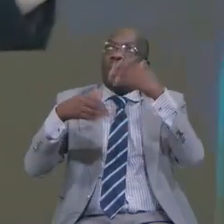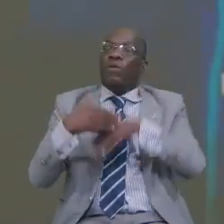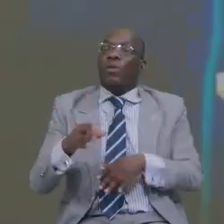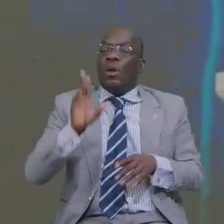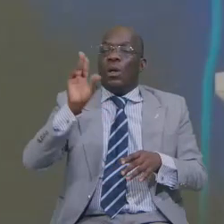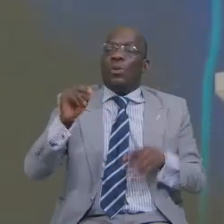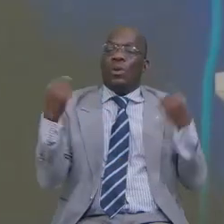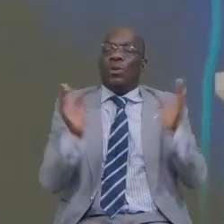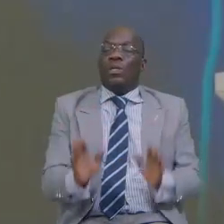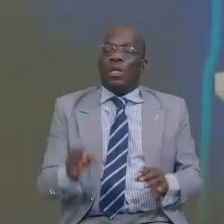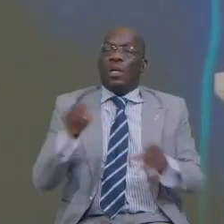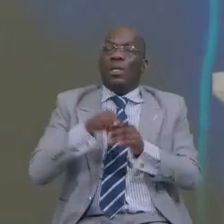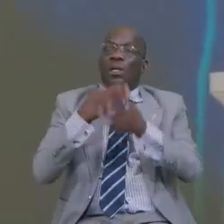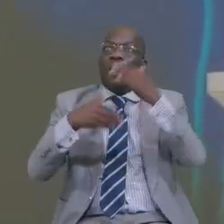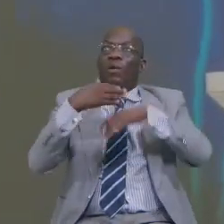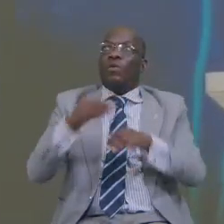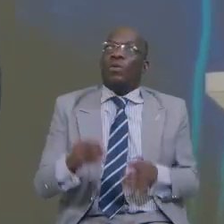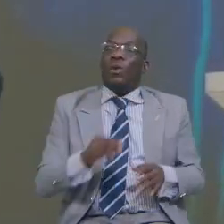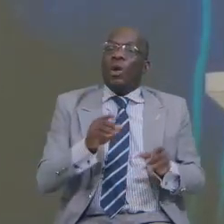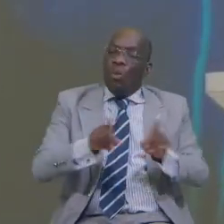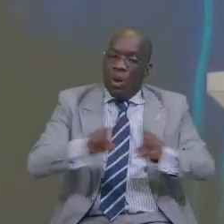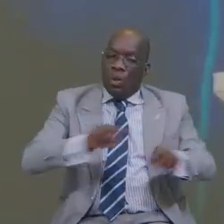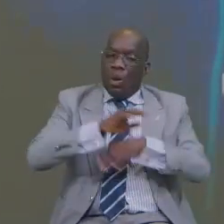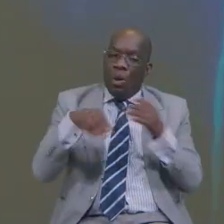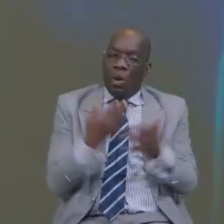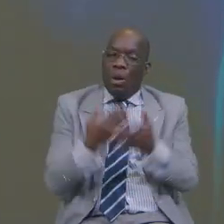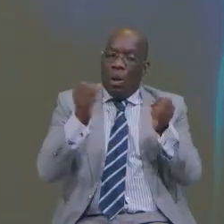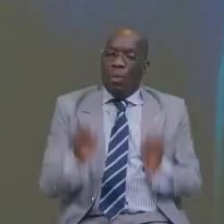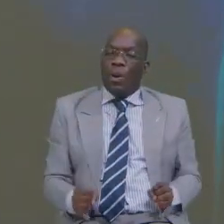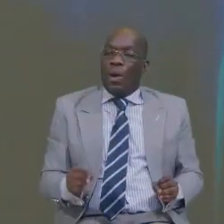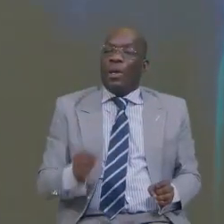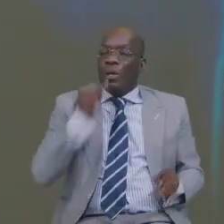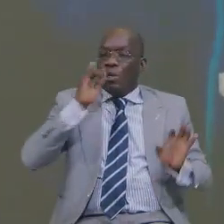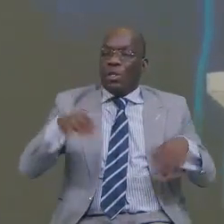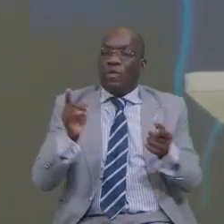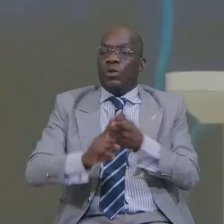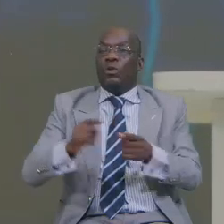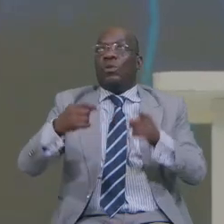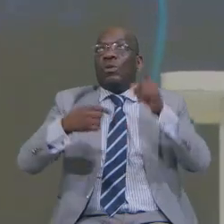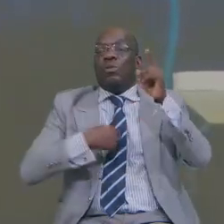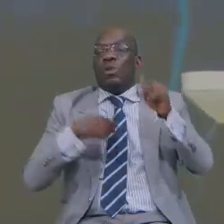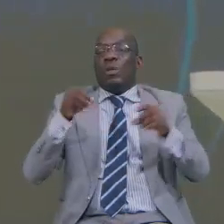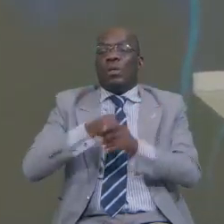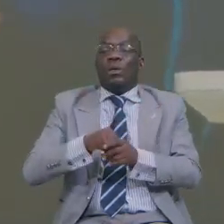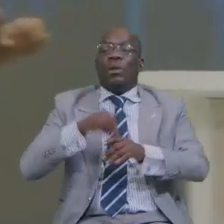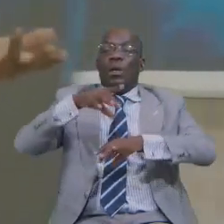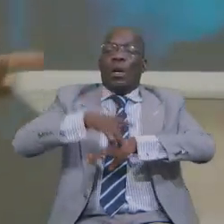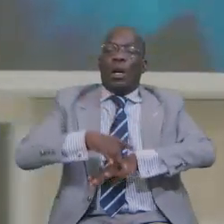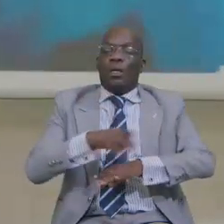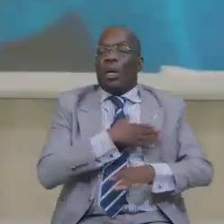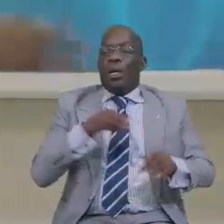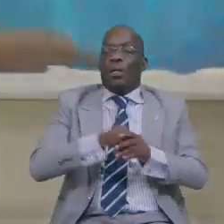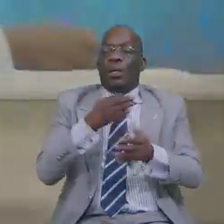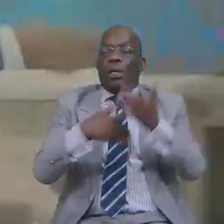is given unto me in earth and in heaven. What it meant is that power I